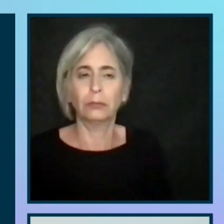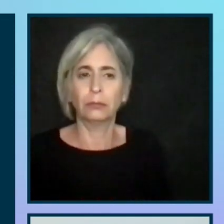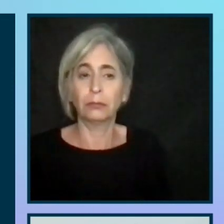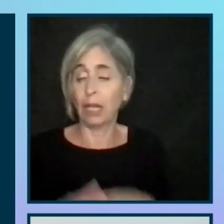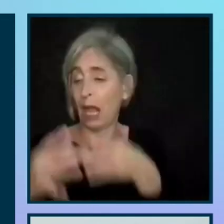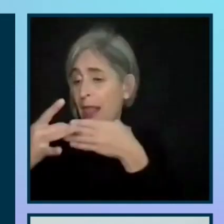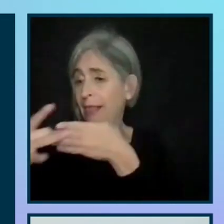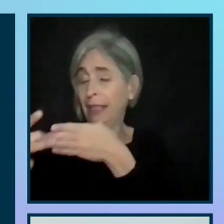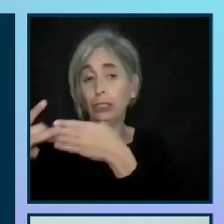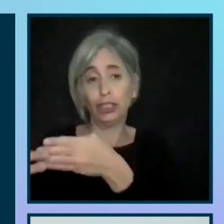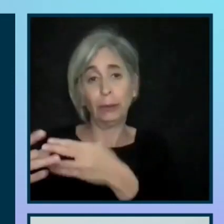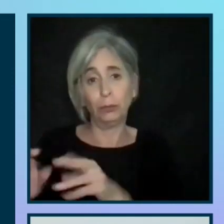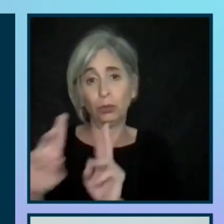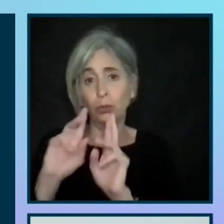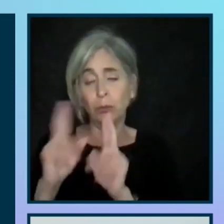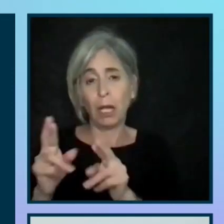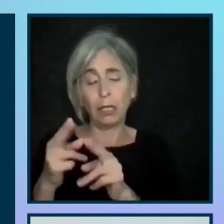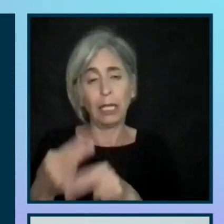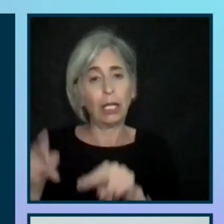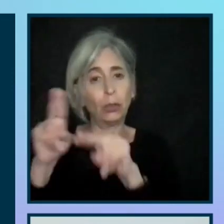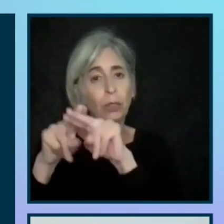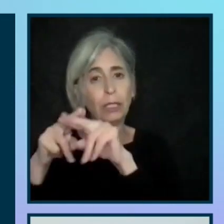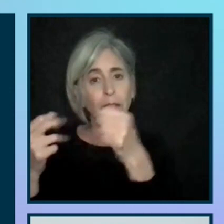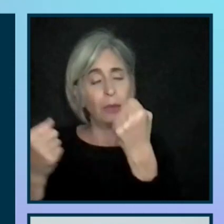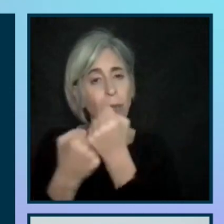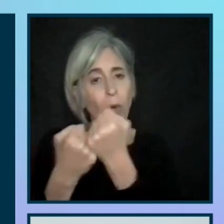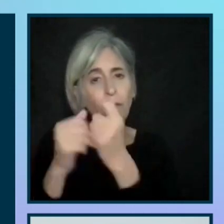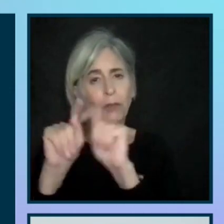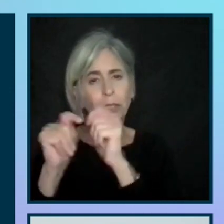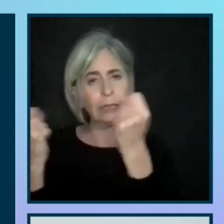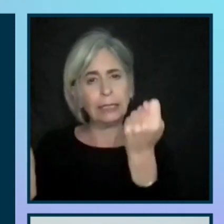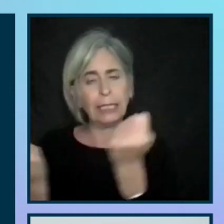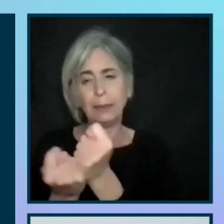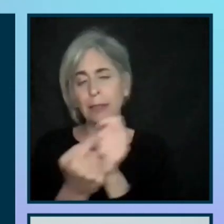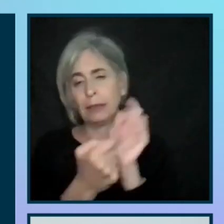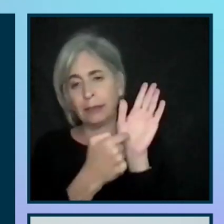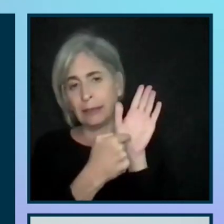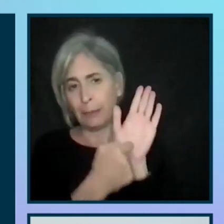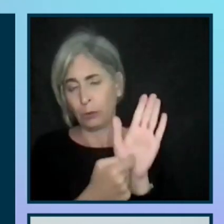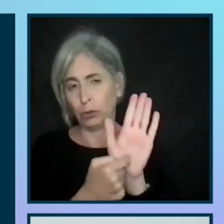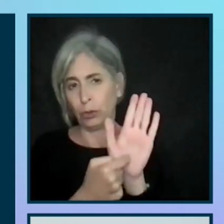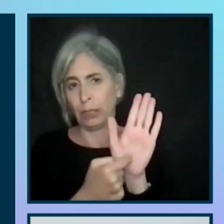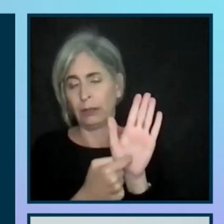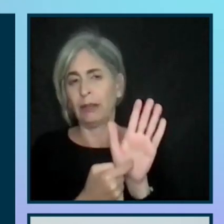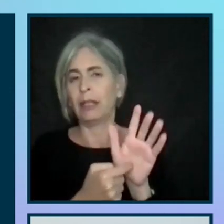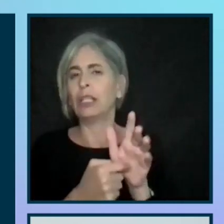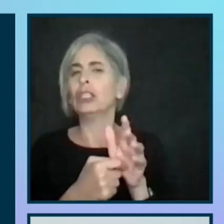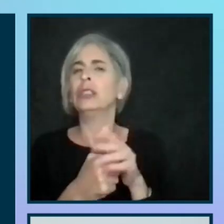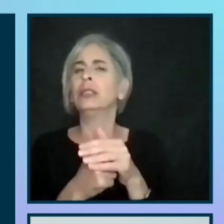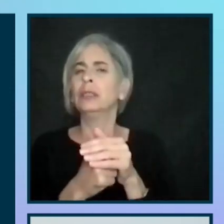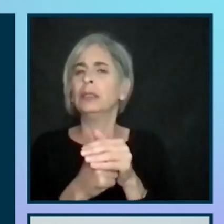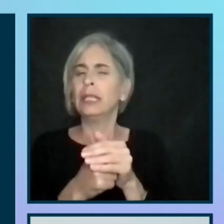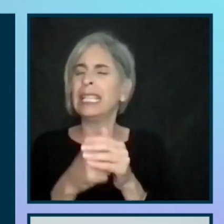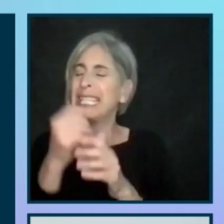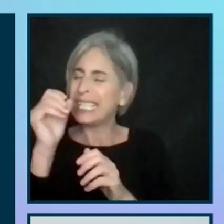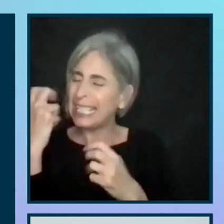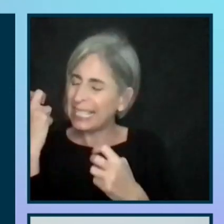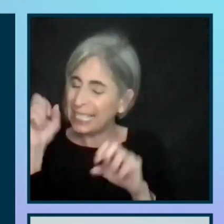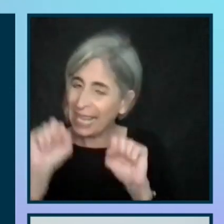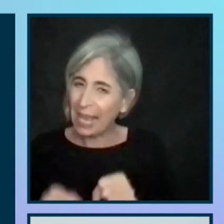Leadership responds and increases support for teams that demonstrate impact. And this can be a little tricky for